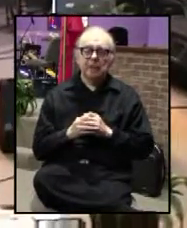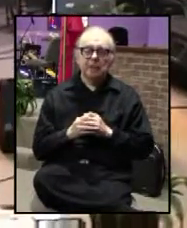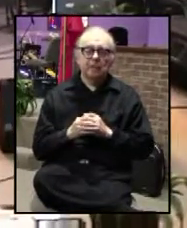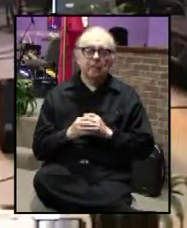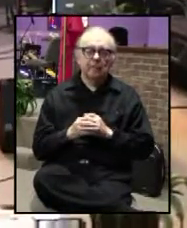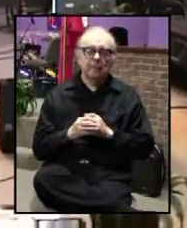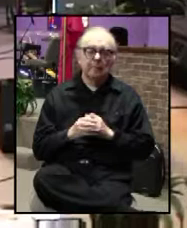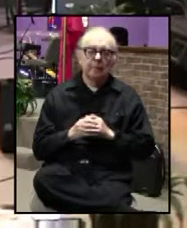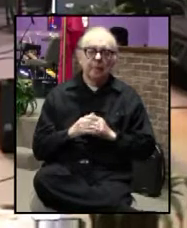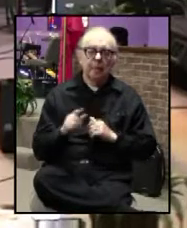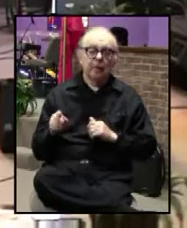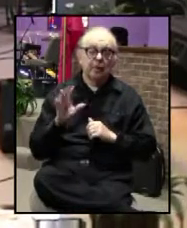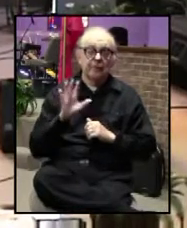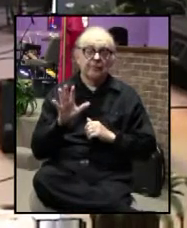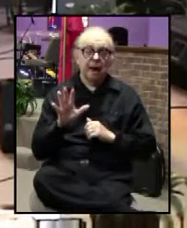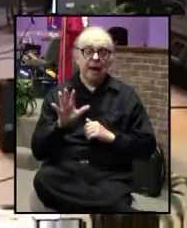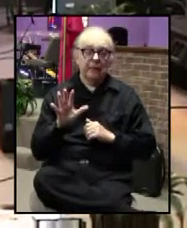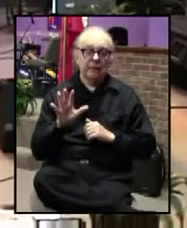There are five of them.